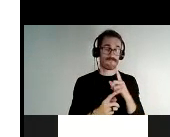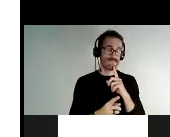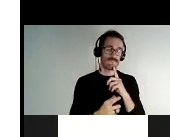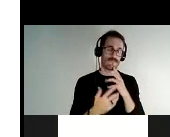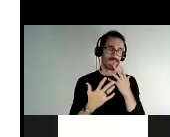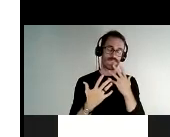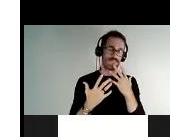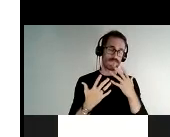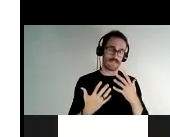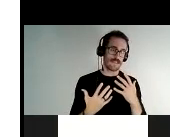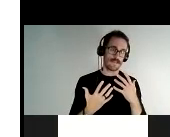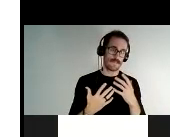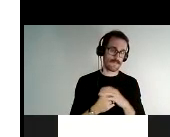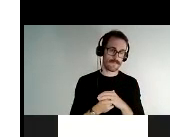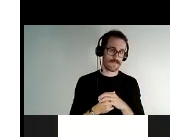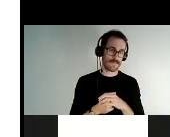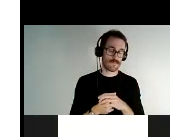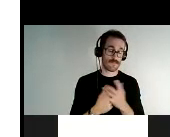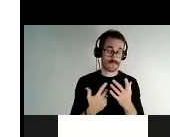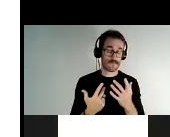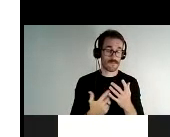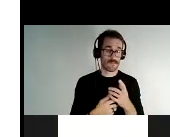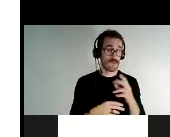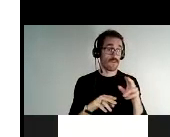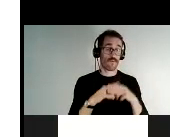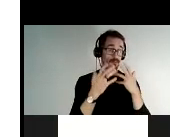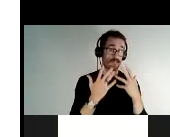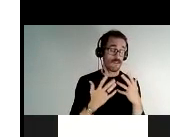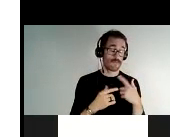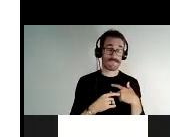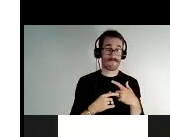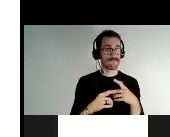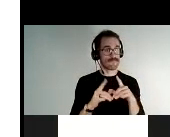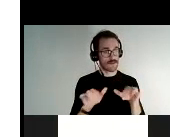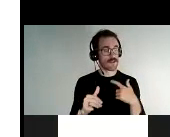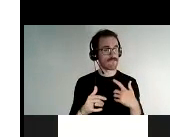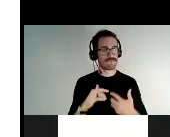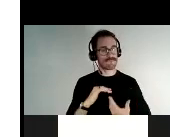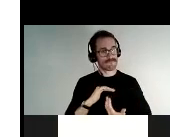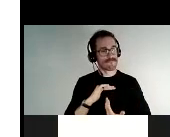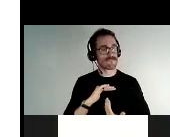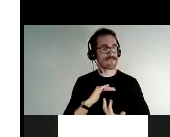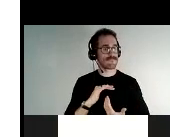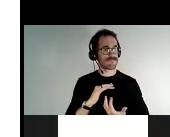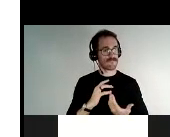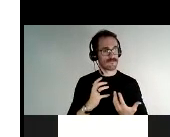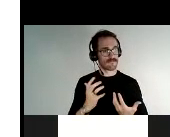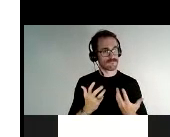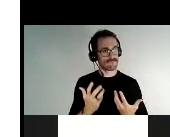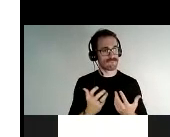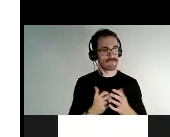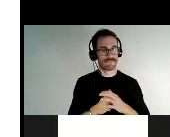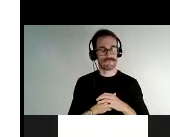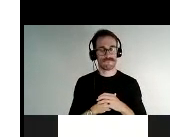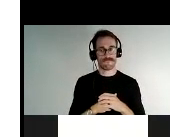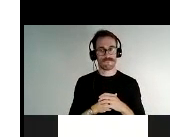Like not only sad, but anger provoking, and we need to do something to change this. And as you get